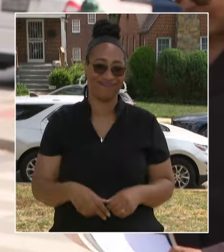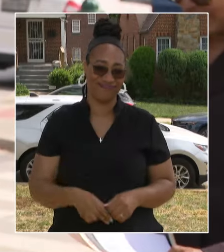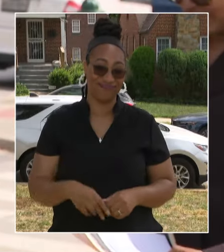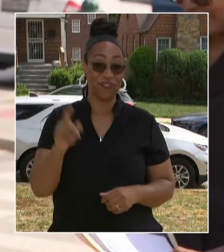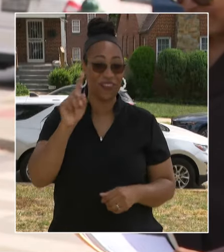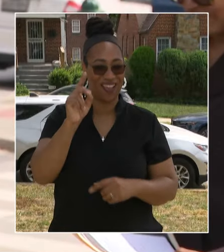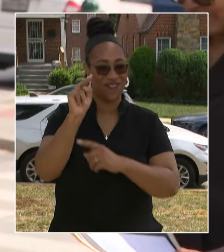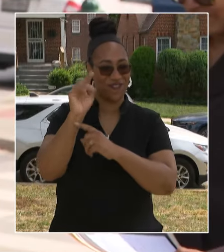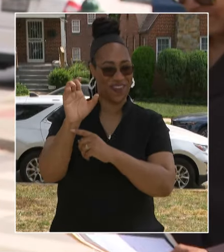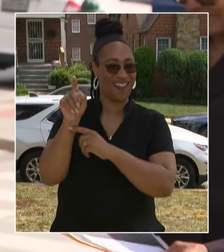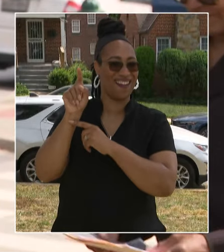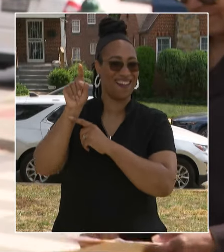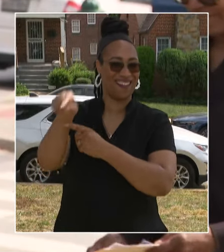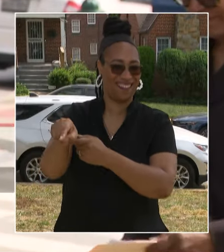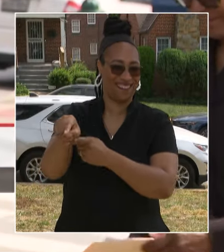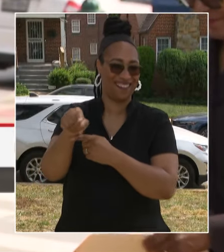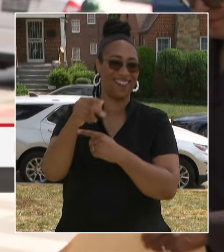Let me take a moment.